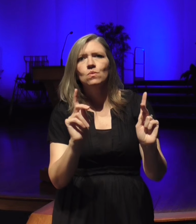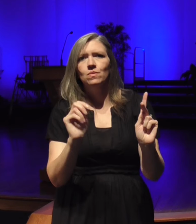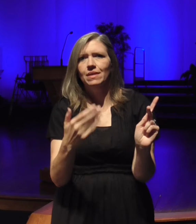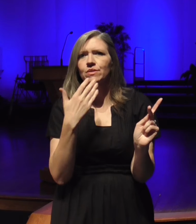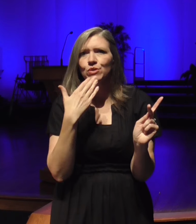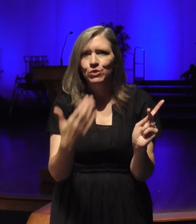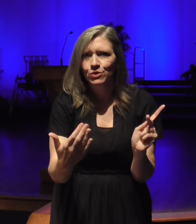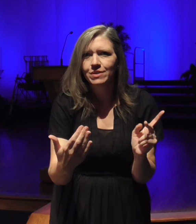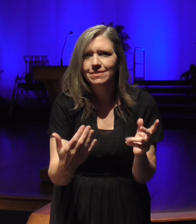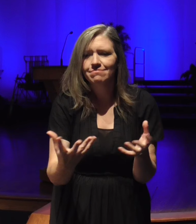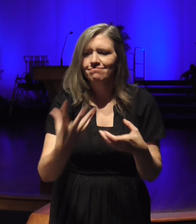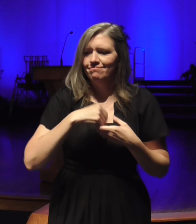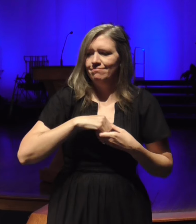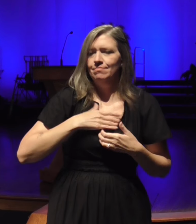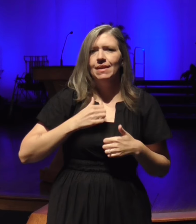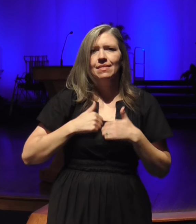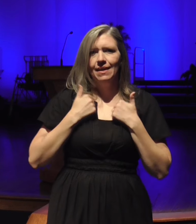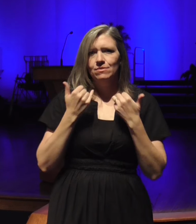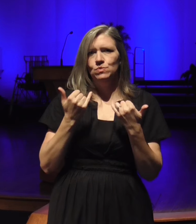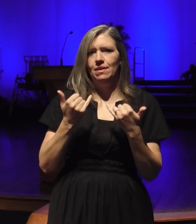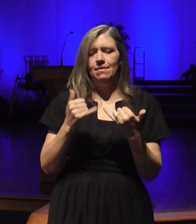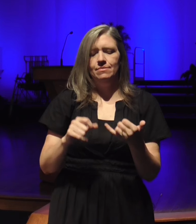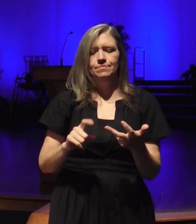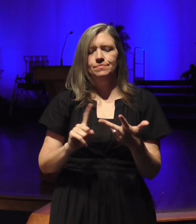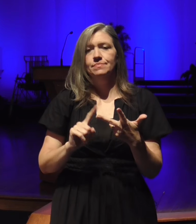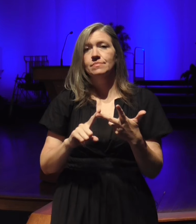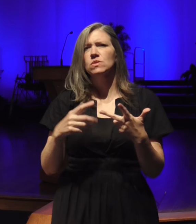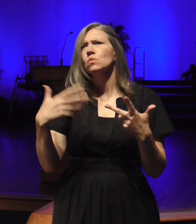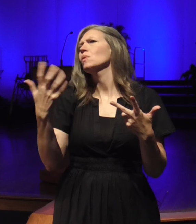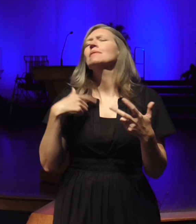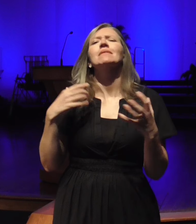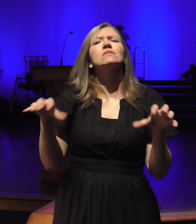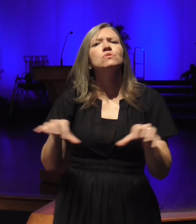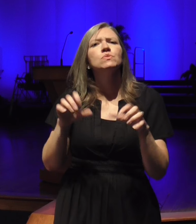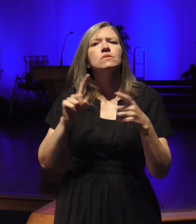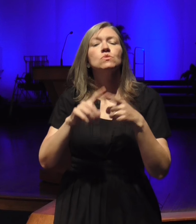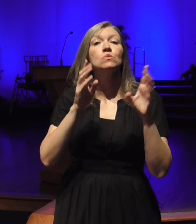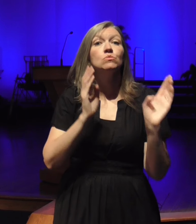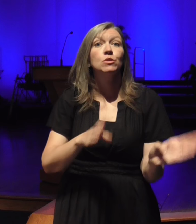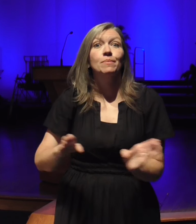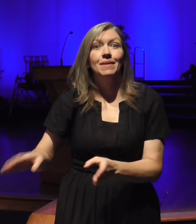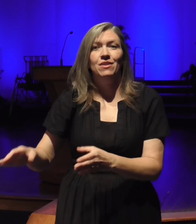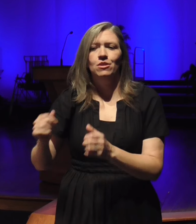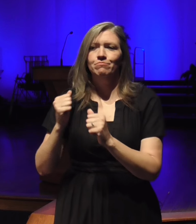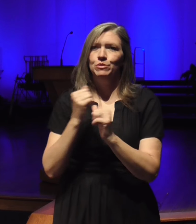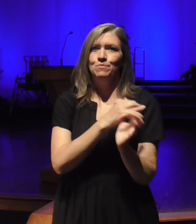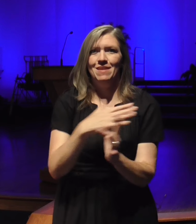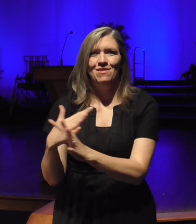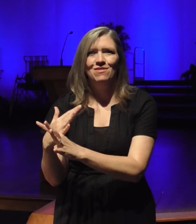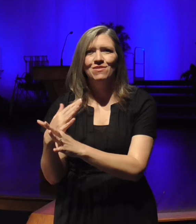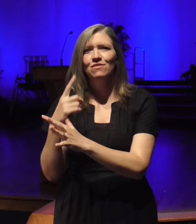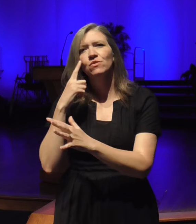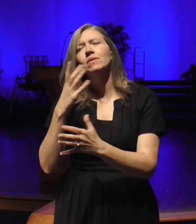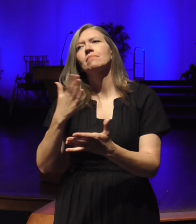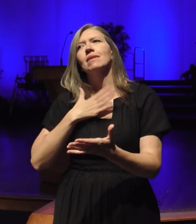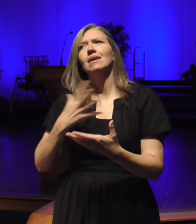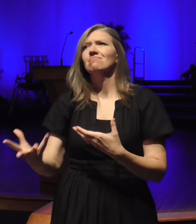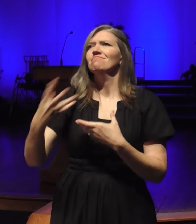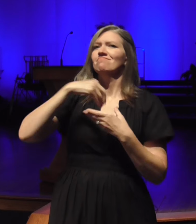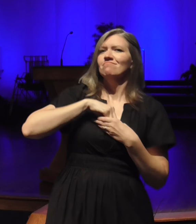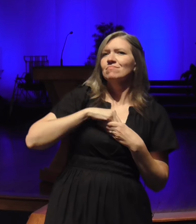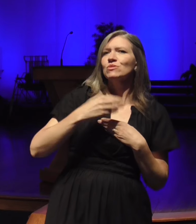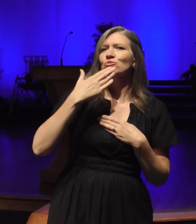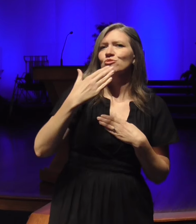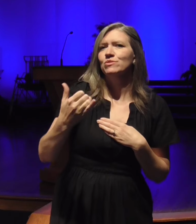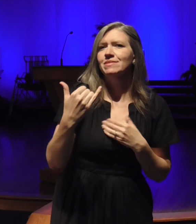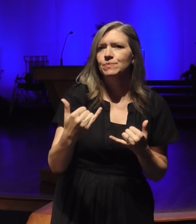What work am I called to do to allow this good into my life today? And what am